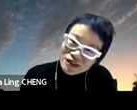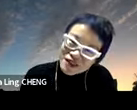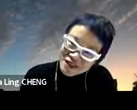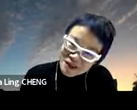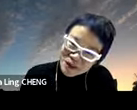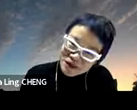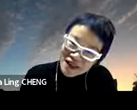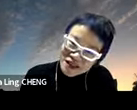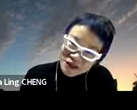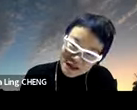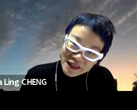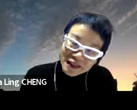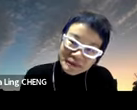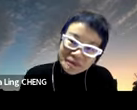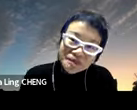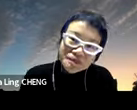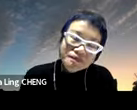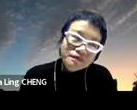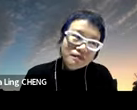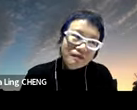or victims of sex trafficking.